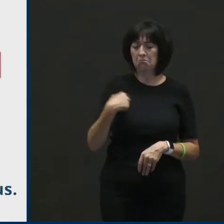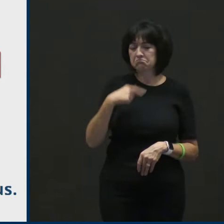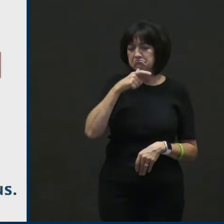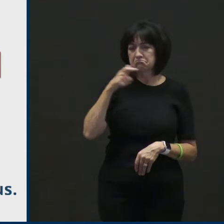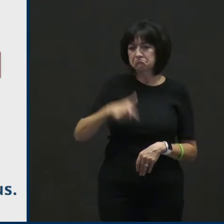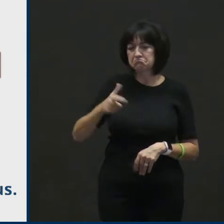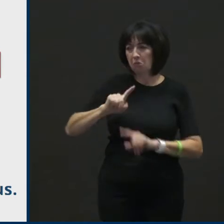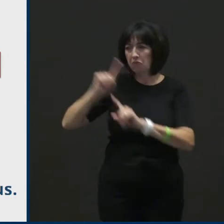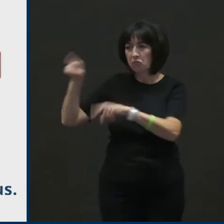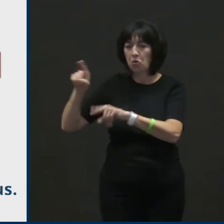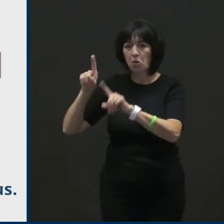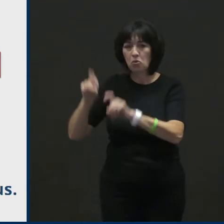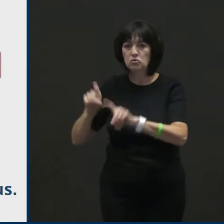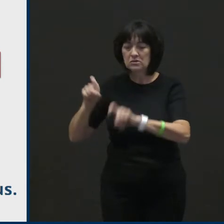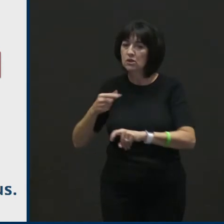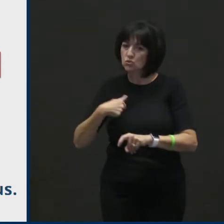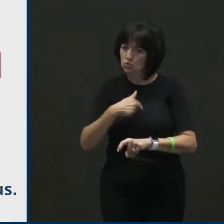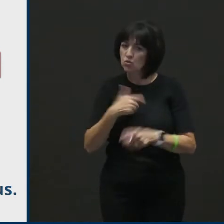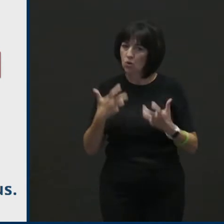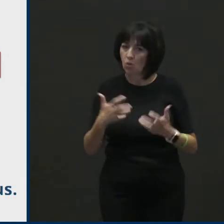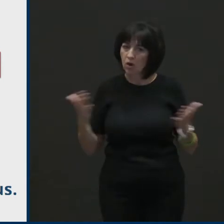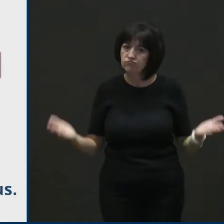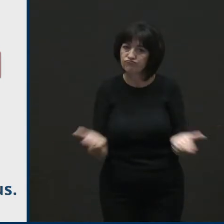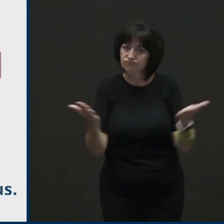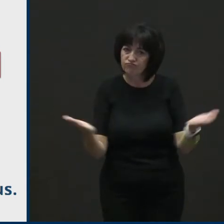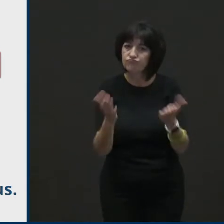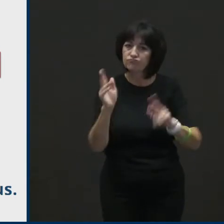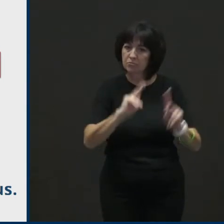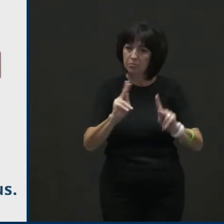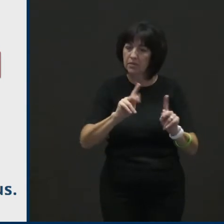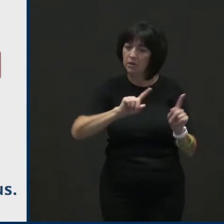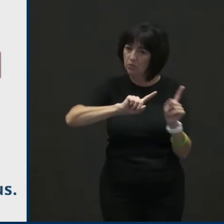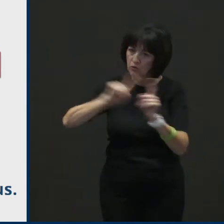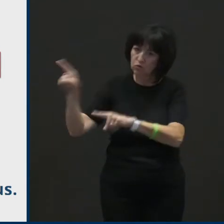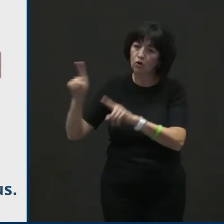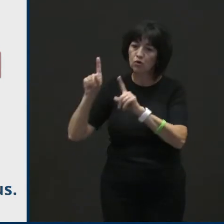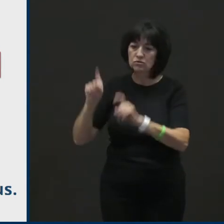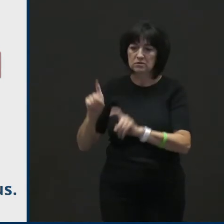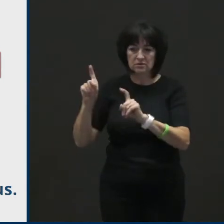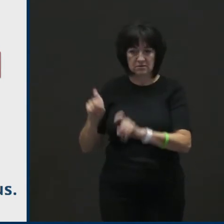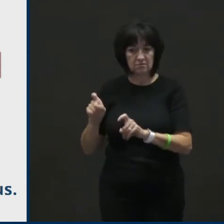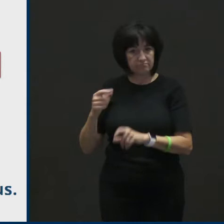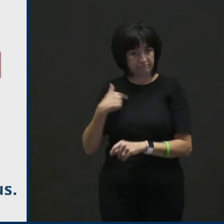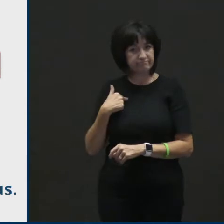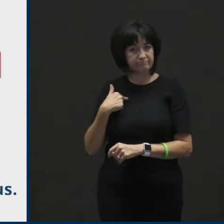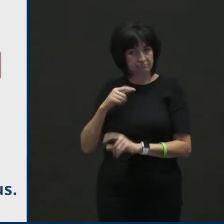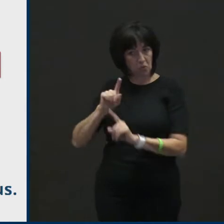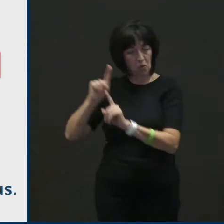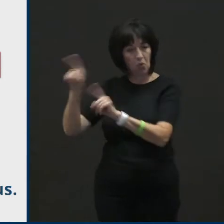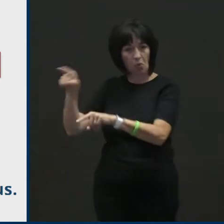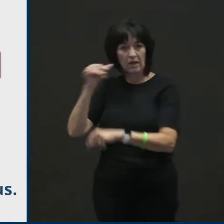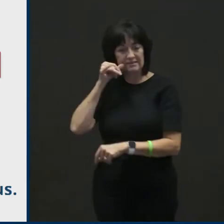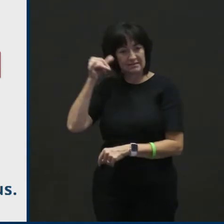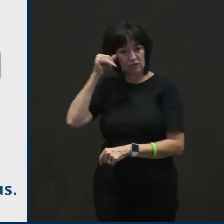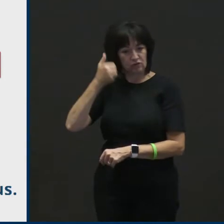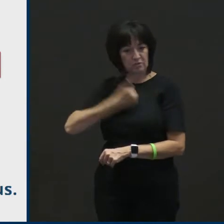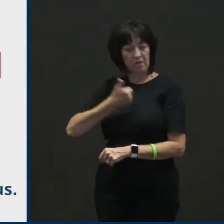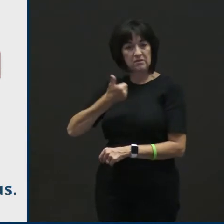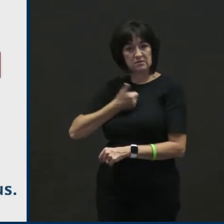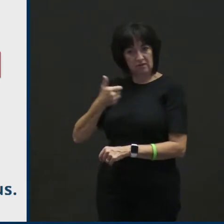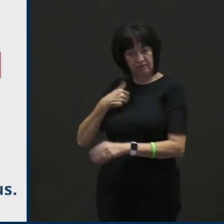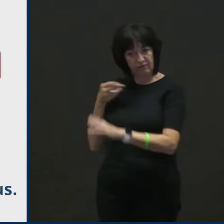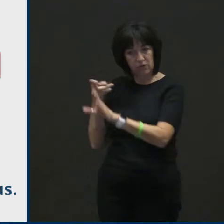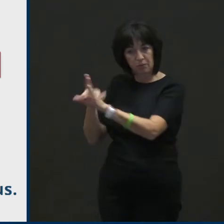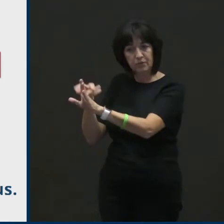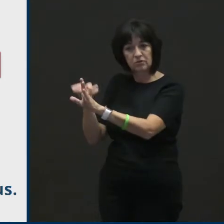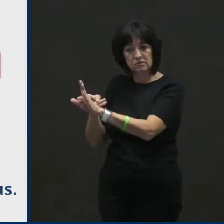get tested. I went out to one of the testing sites to get tested myself yesterday to participate and